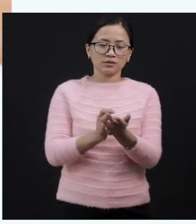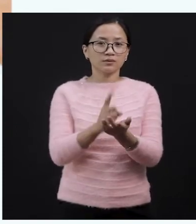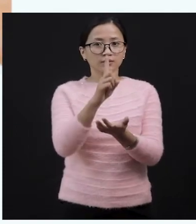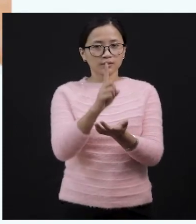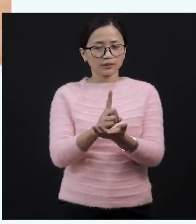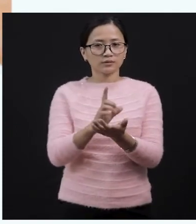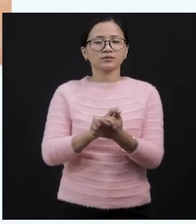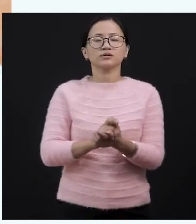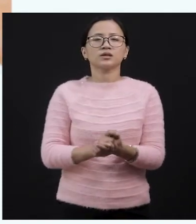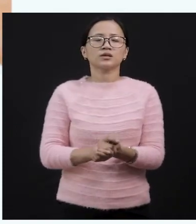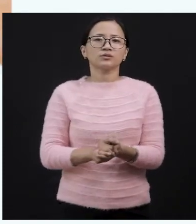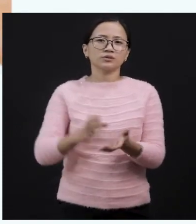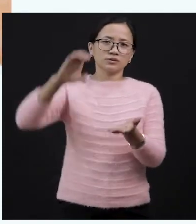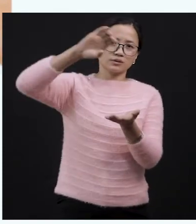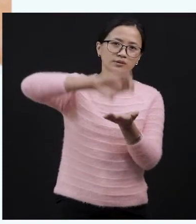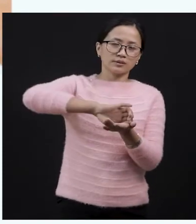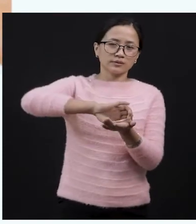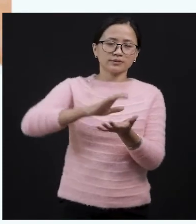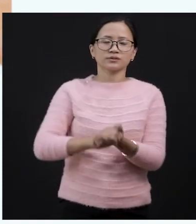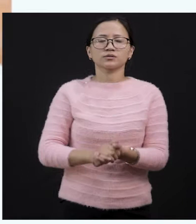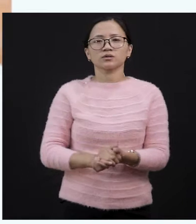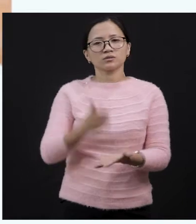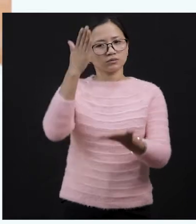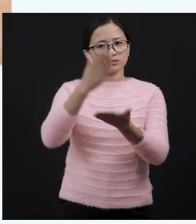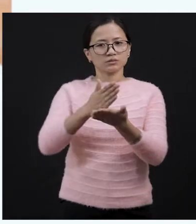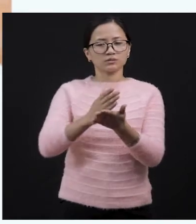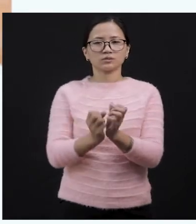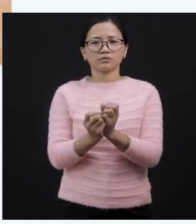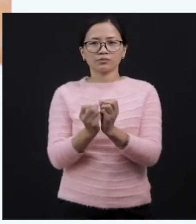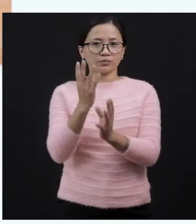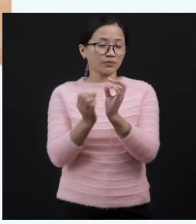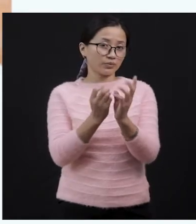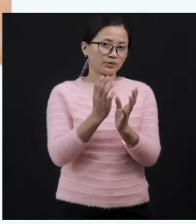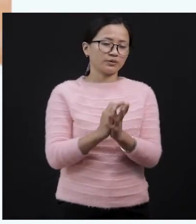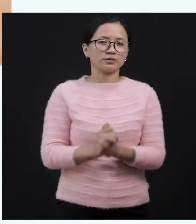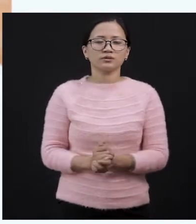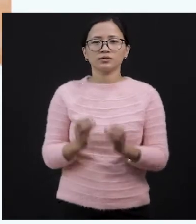the candle will stop burning after some time.